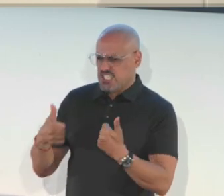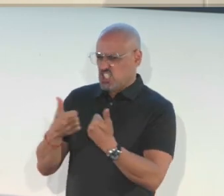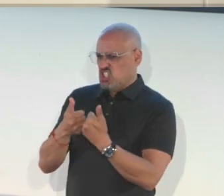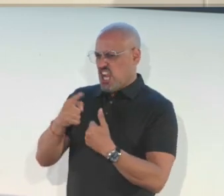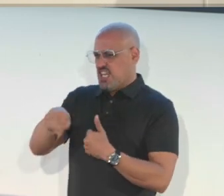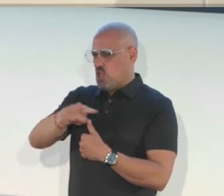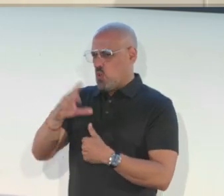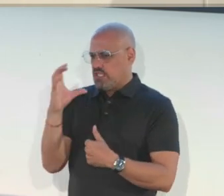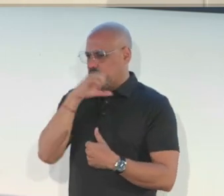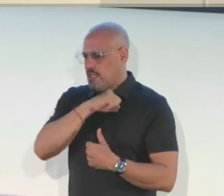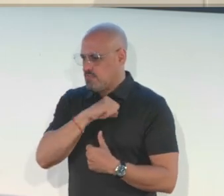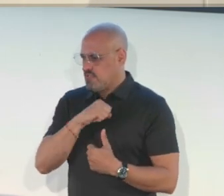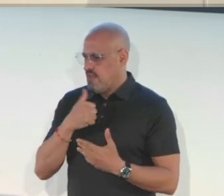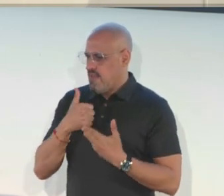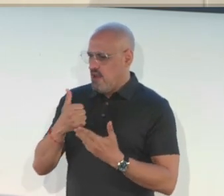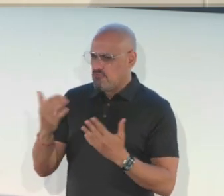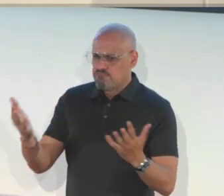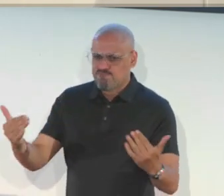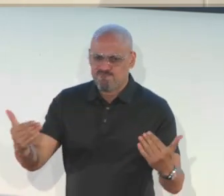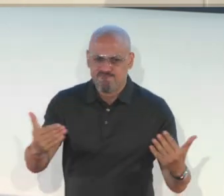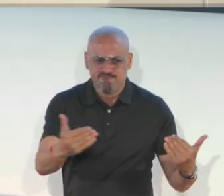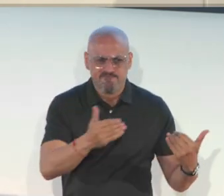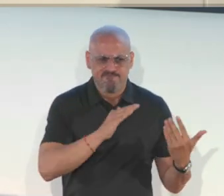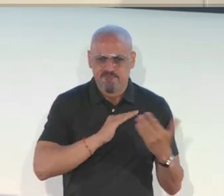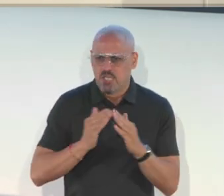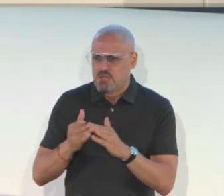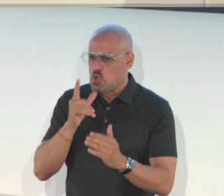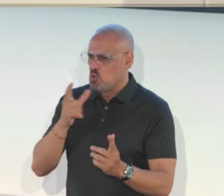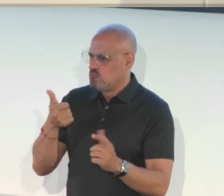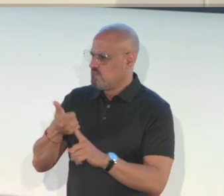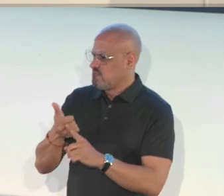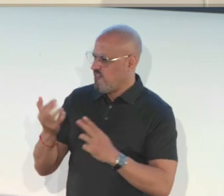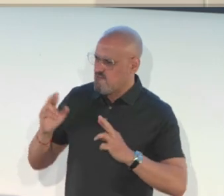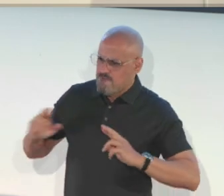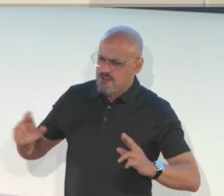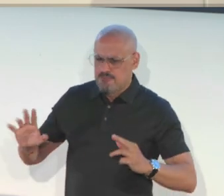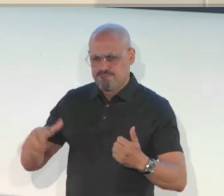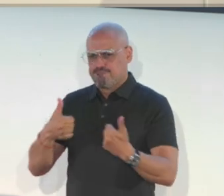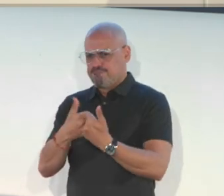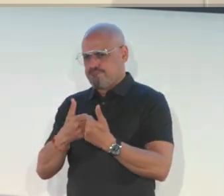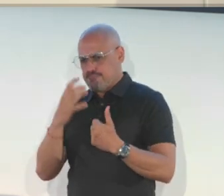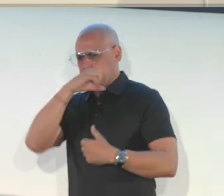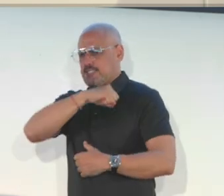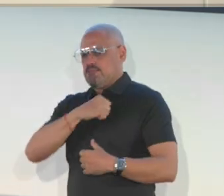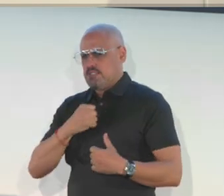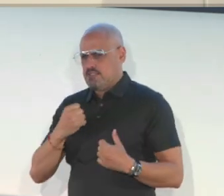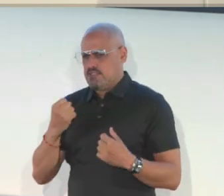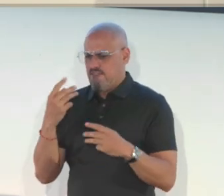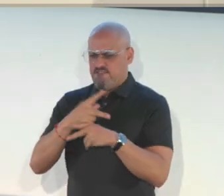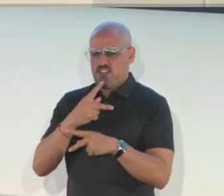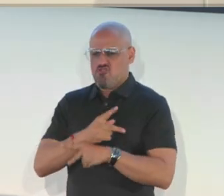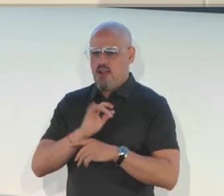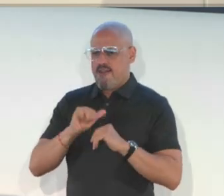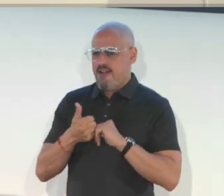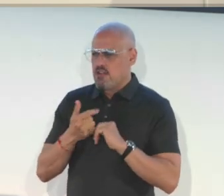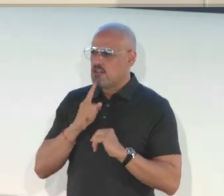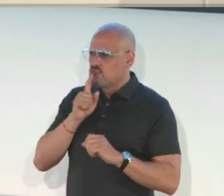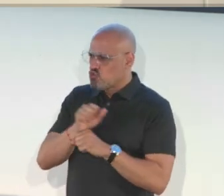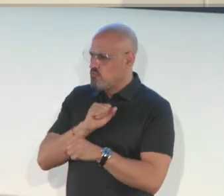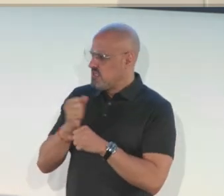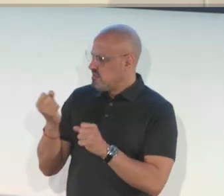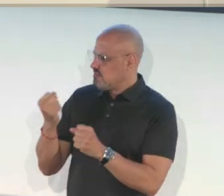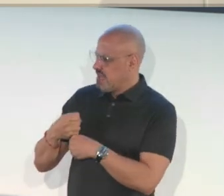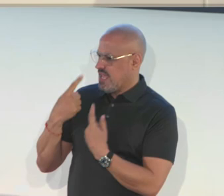those assumptions and help rally the communities who are ready to challenge those assumptions to figure out how we really do make